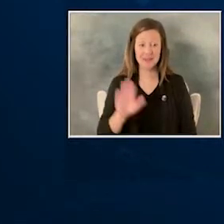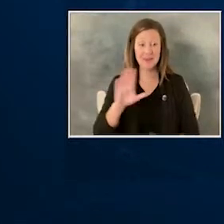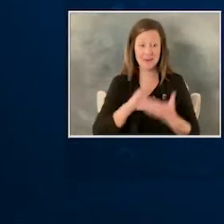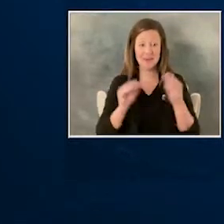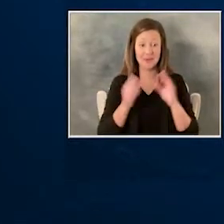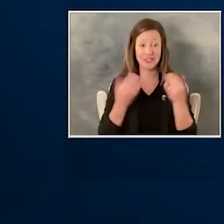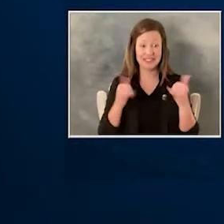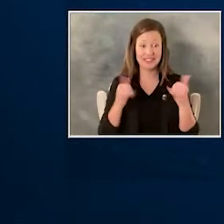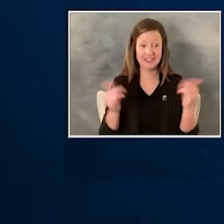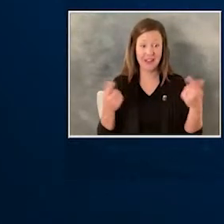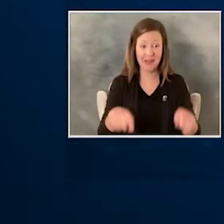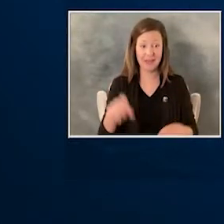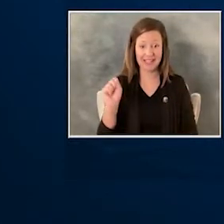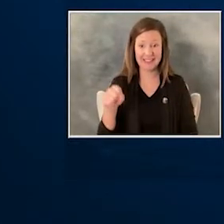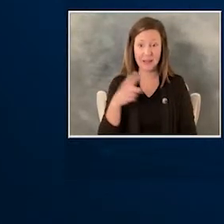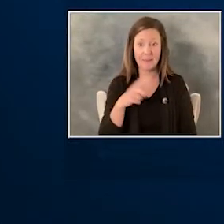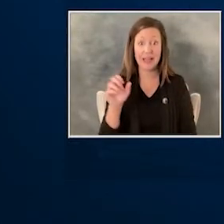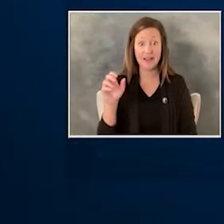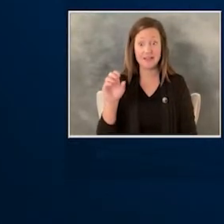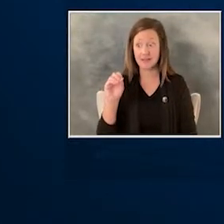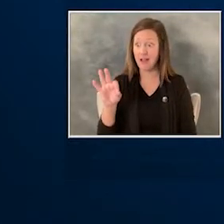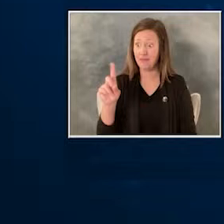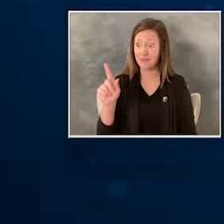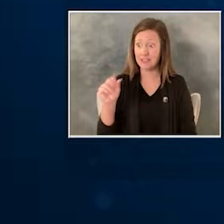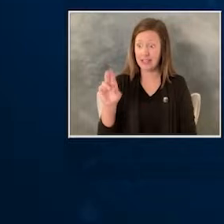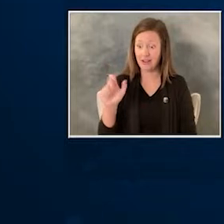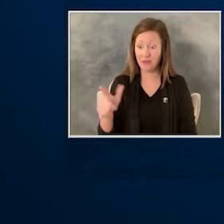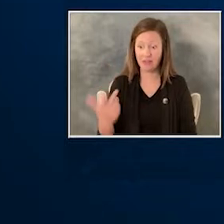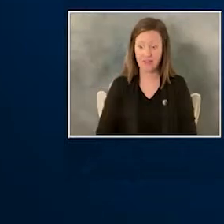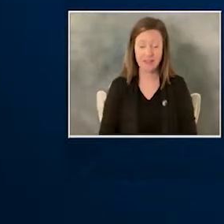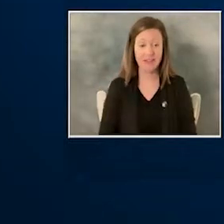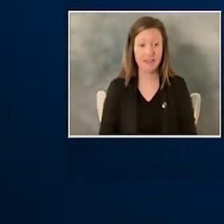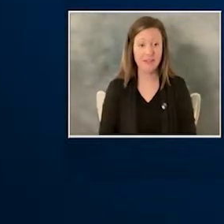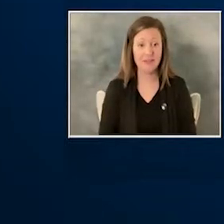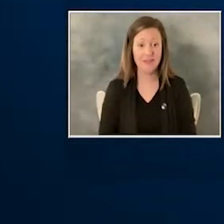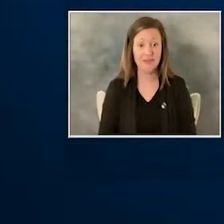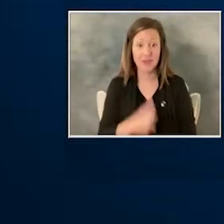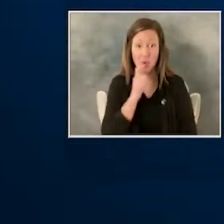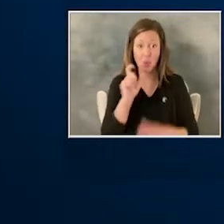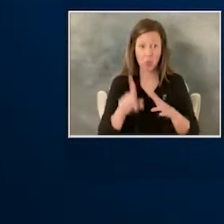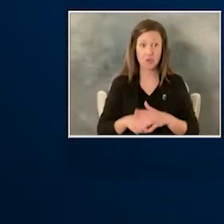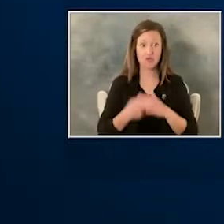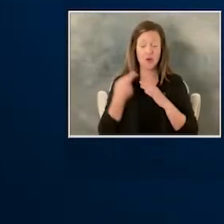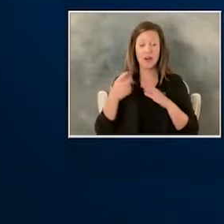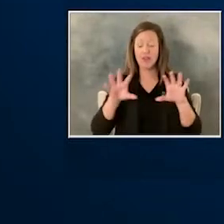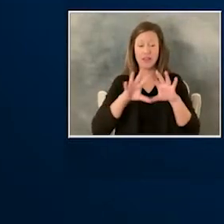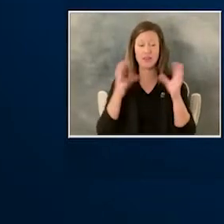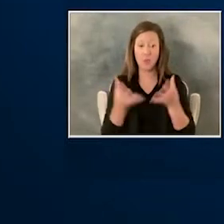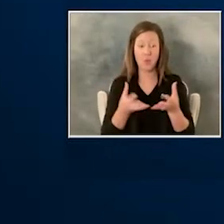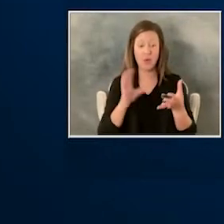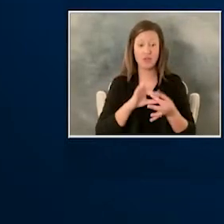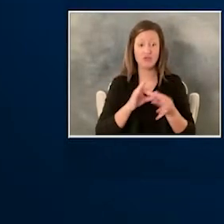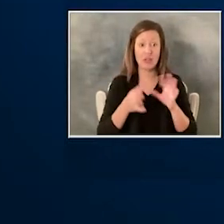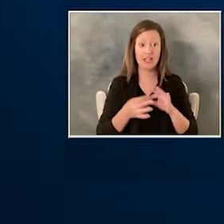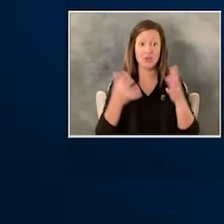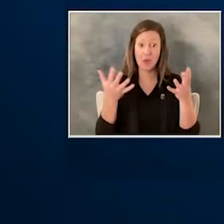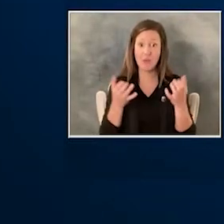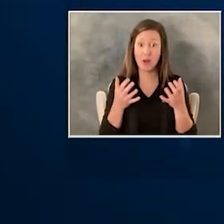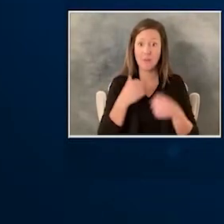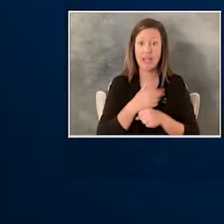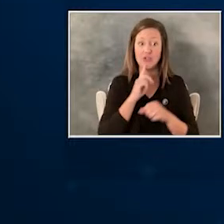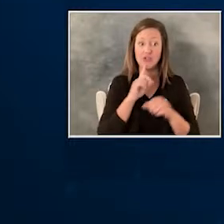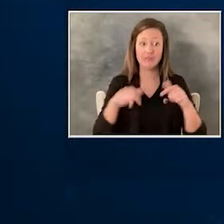happening because of Daniel. Yes, exactly. Who started this whole chain. So I do want to get to Daniel right